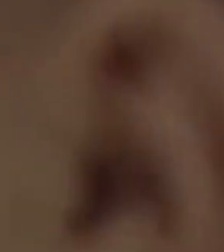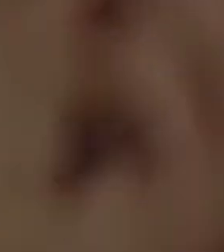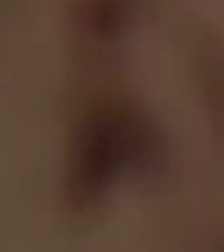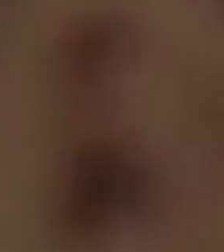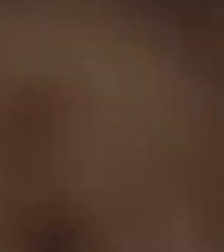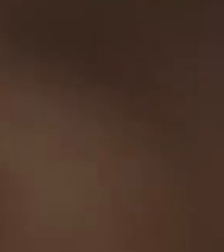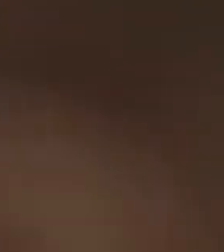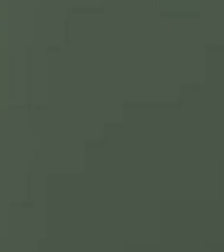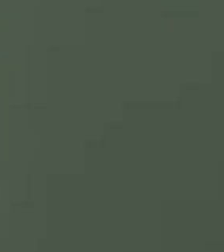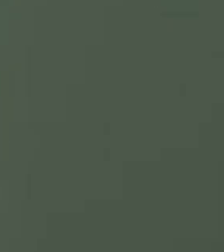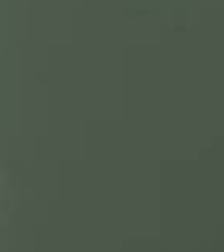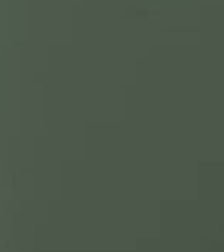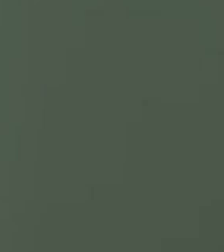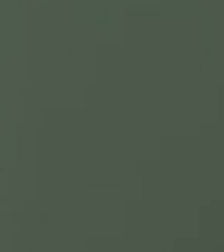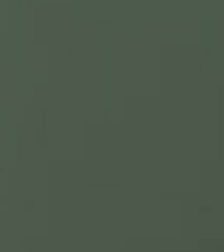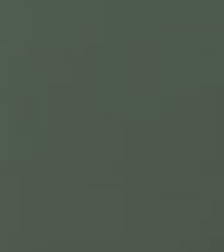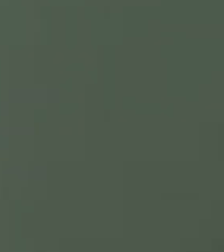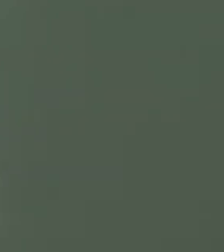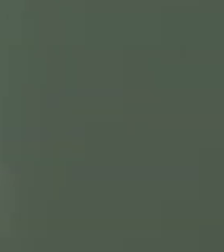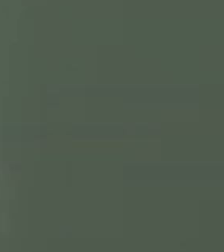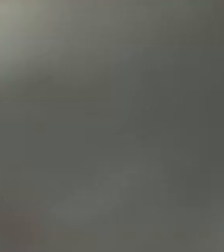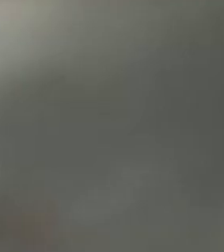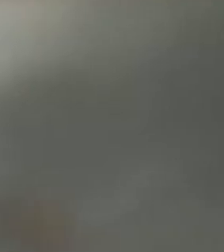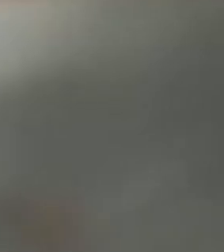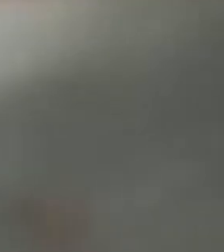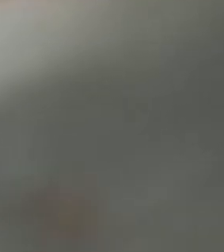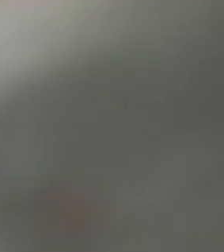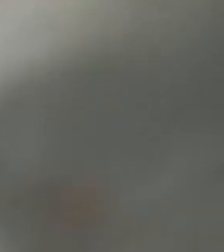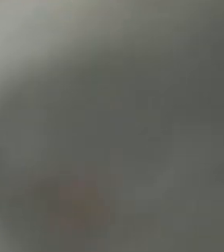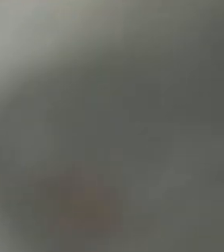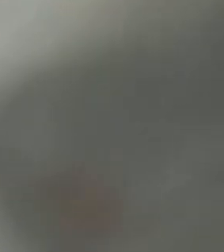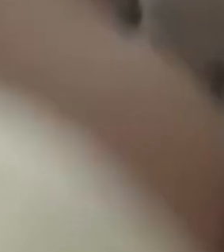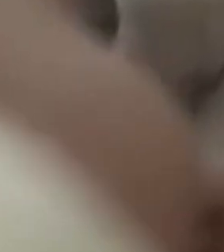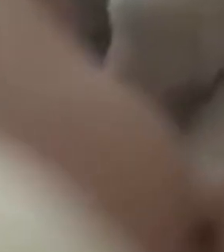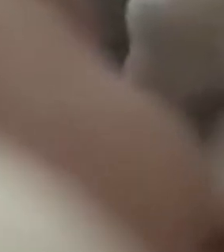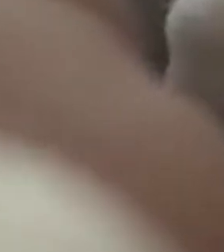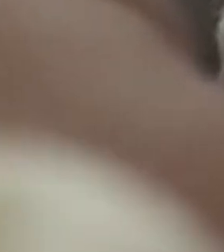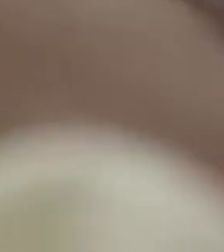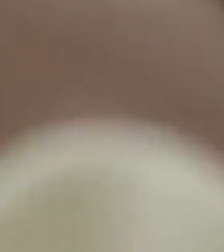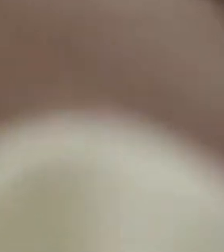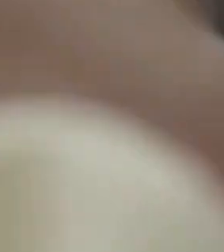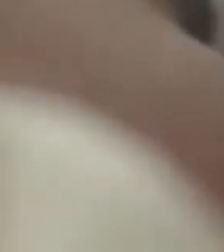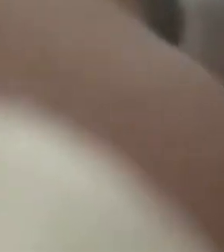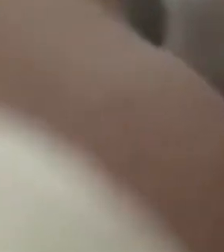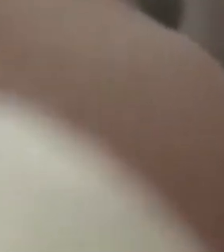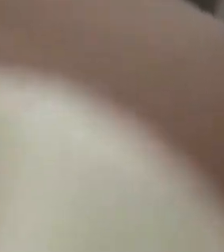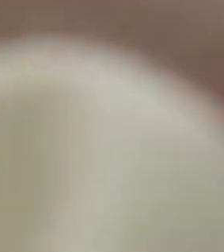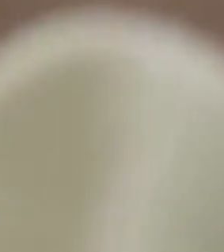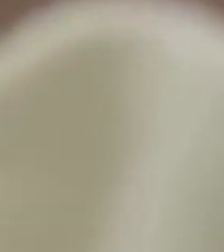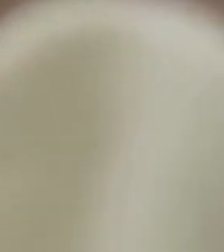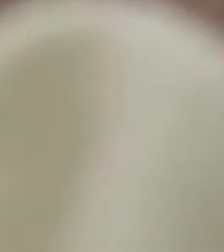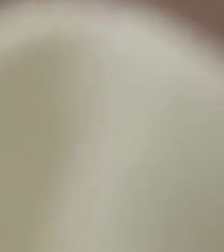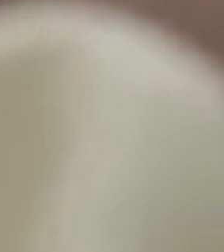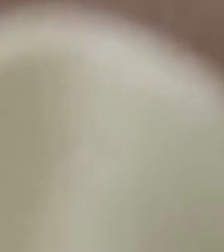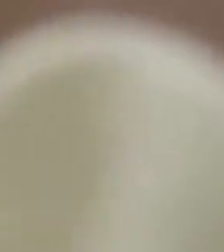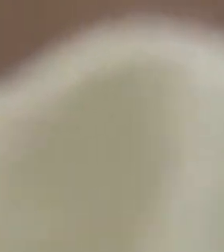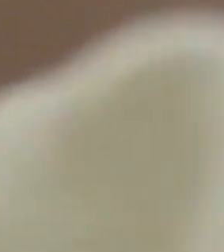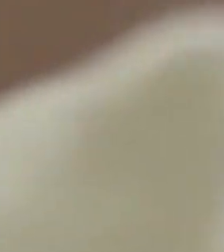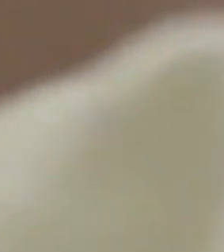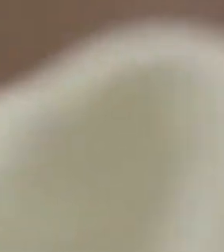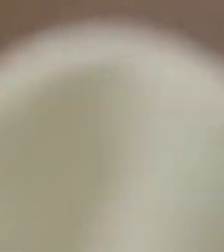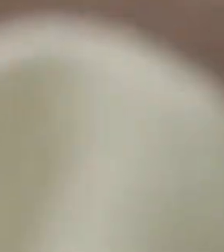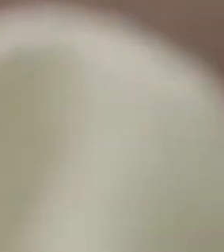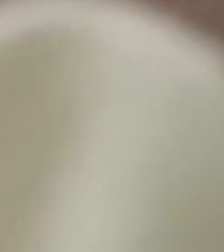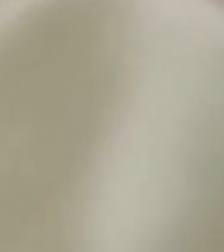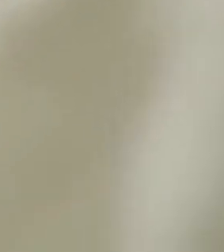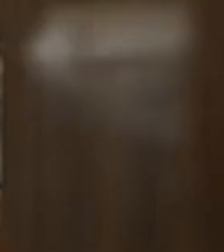language. The first few years is very much like building the frame of a house. So you're constructing the framework